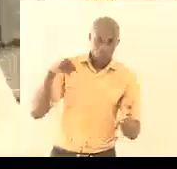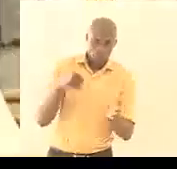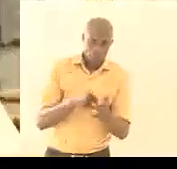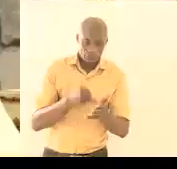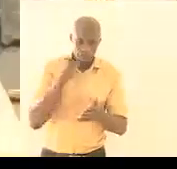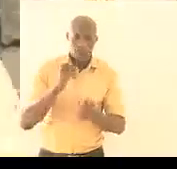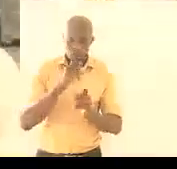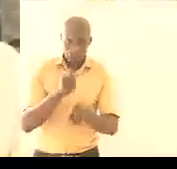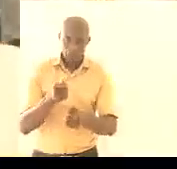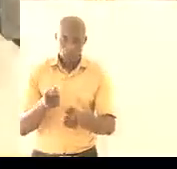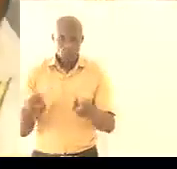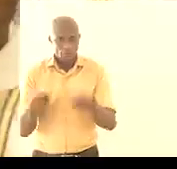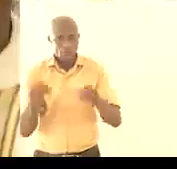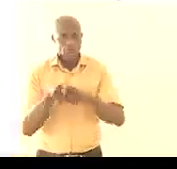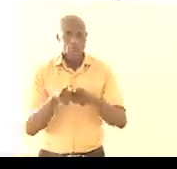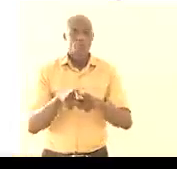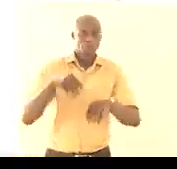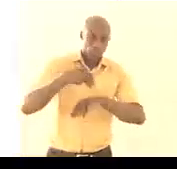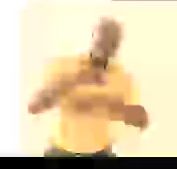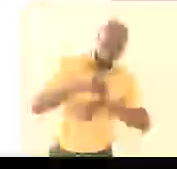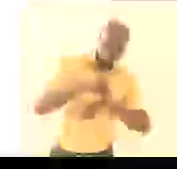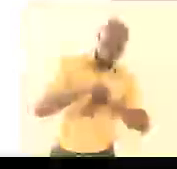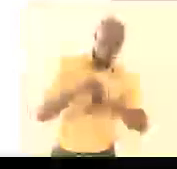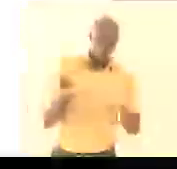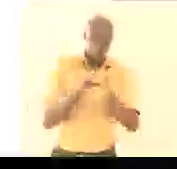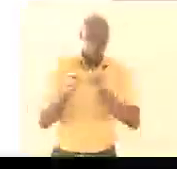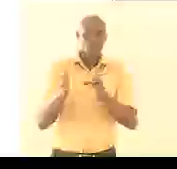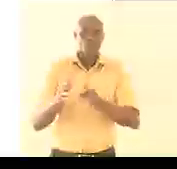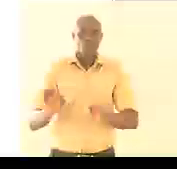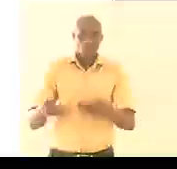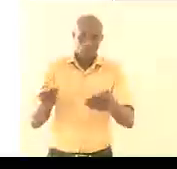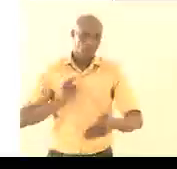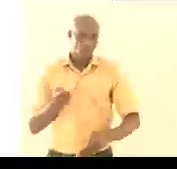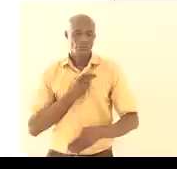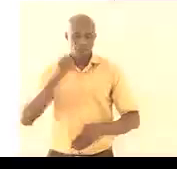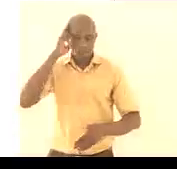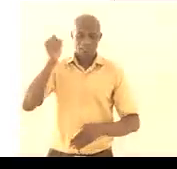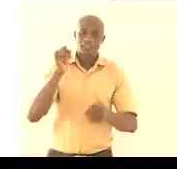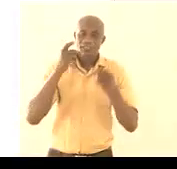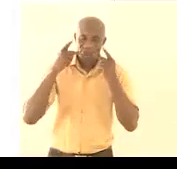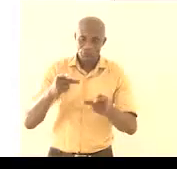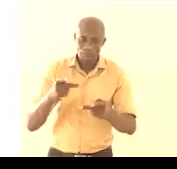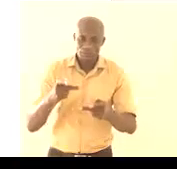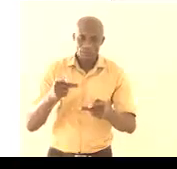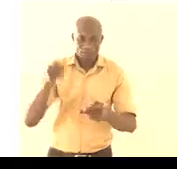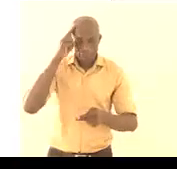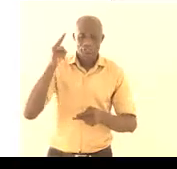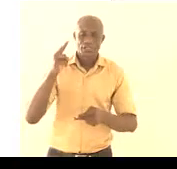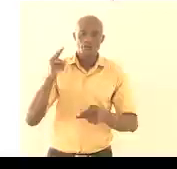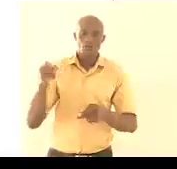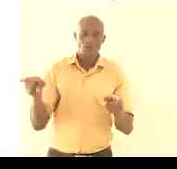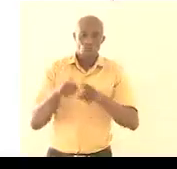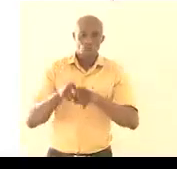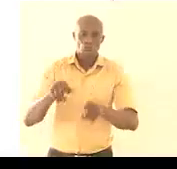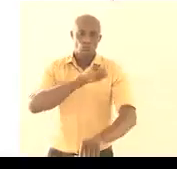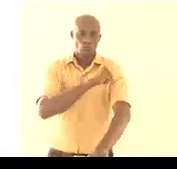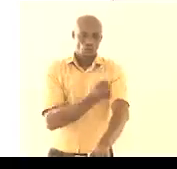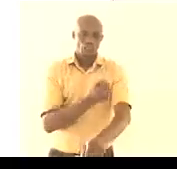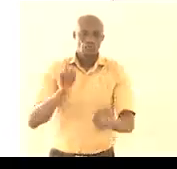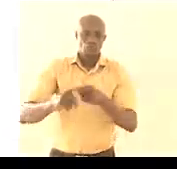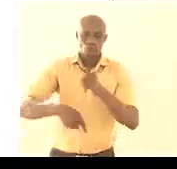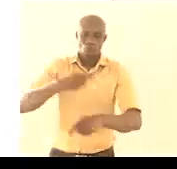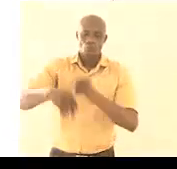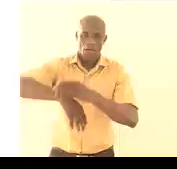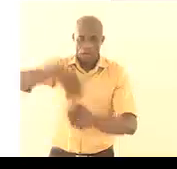It is an endowment and as well as a mission. Jesus gives us his peace. He also commissions us to go out there and